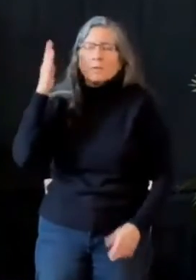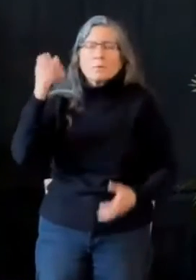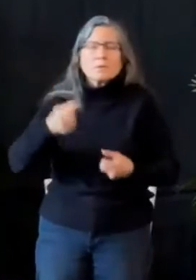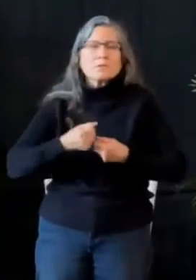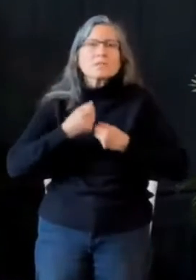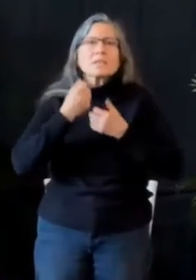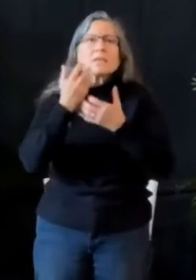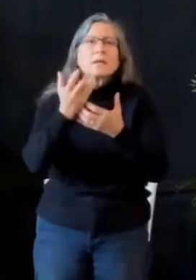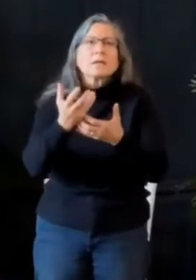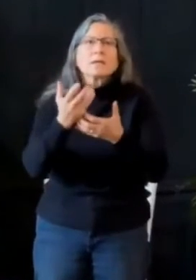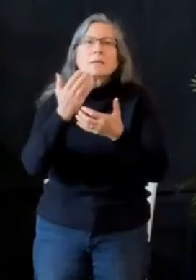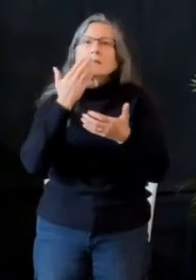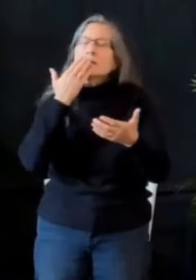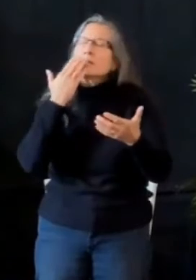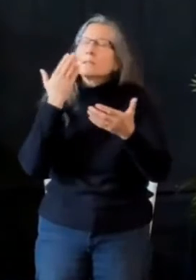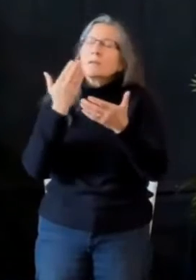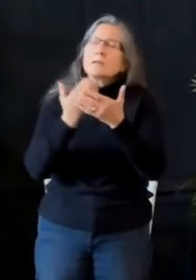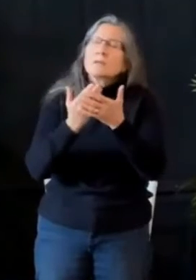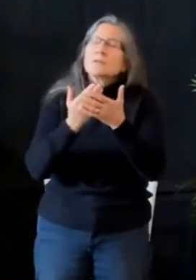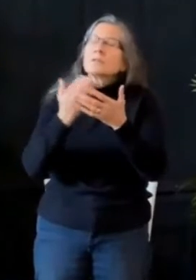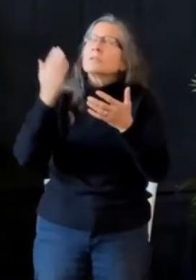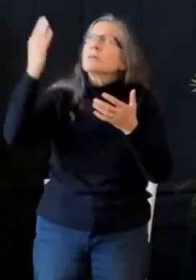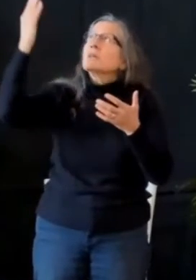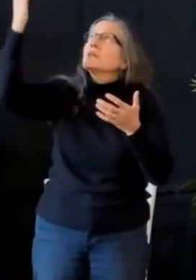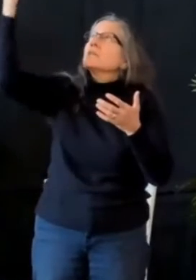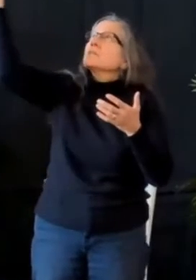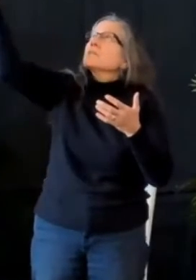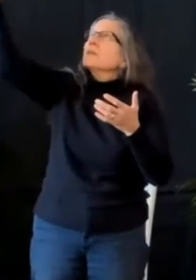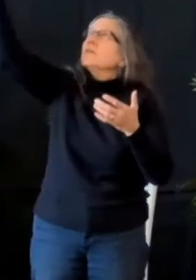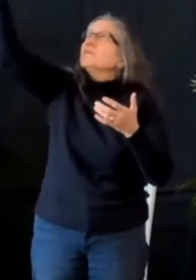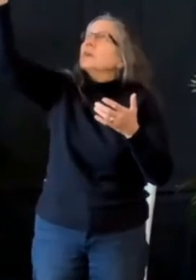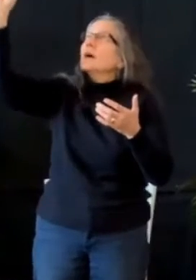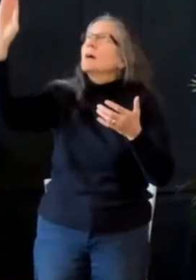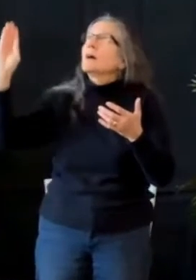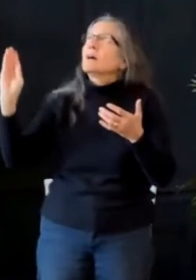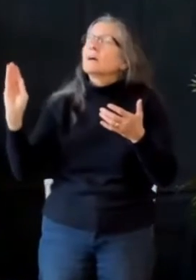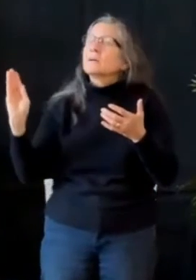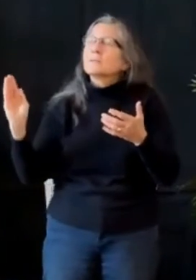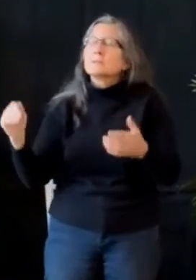able, I will sing of the goodness of